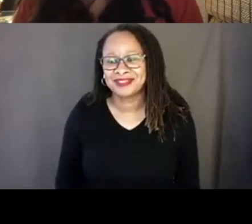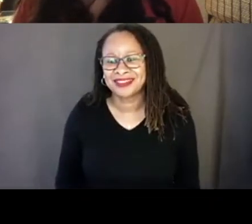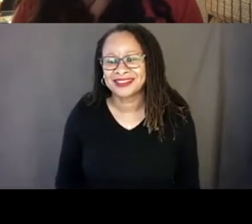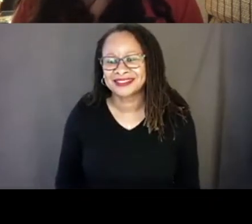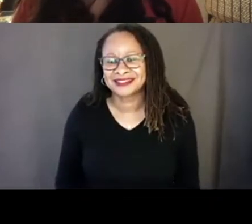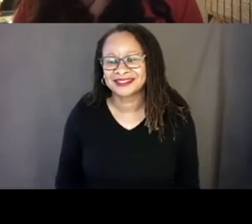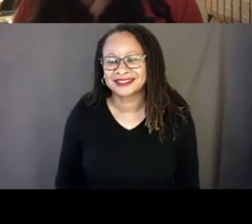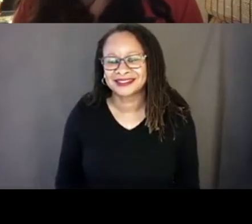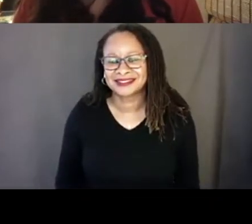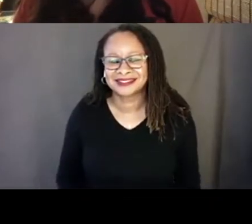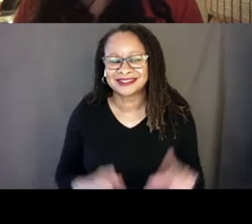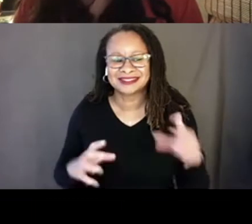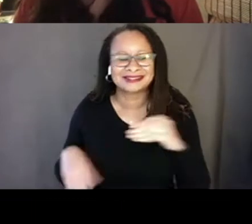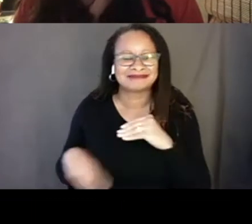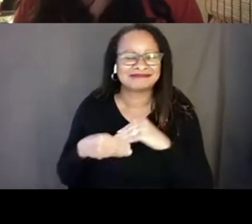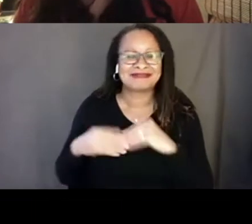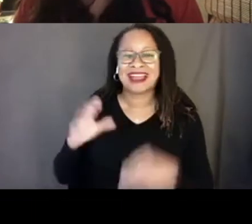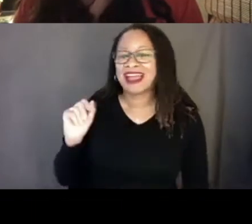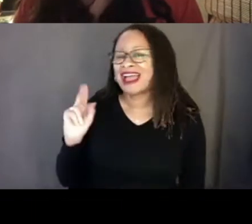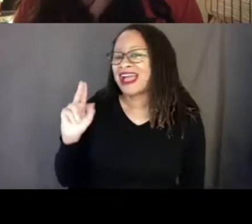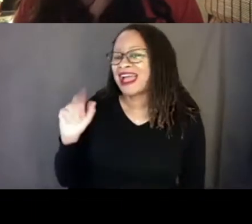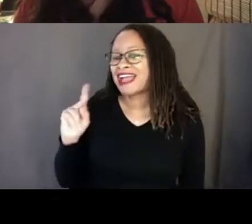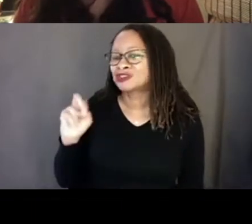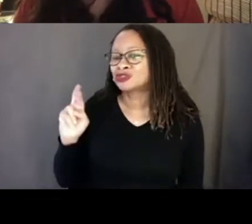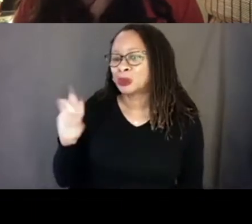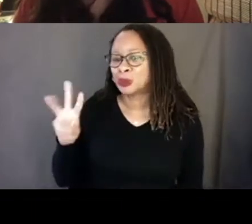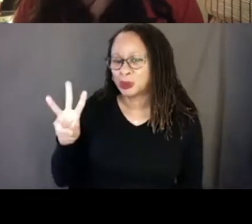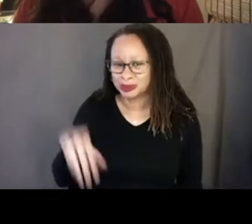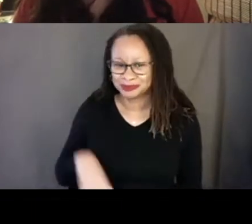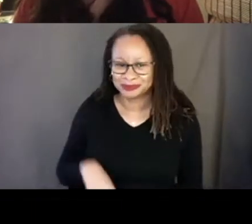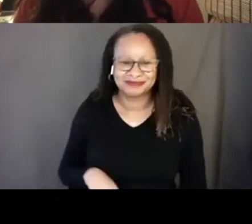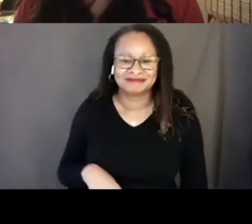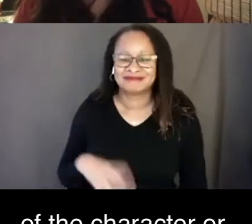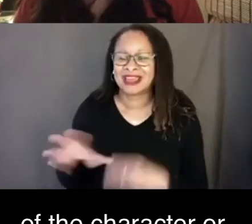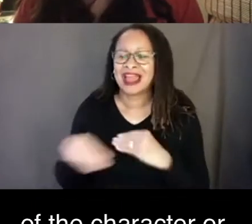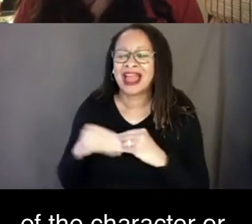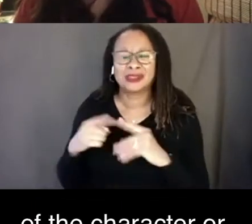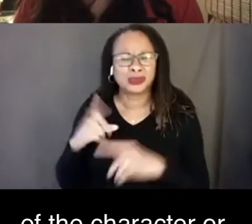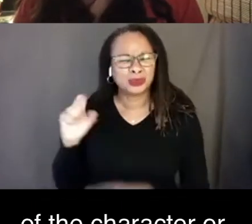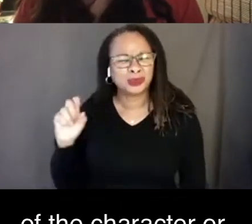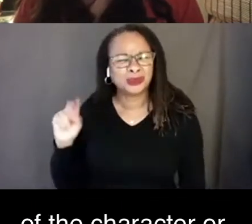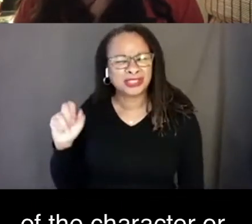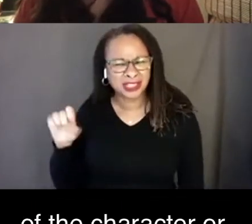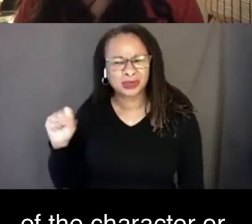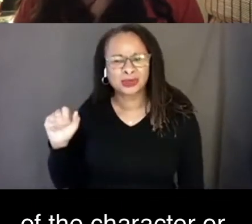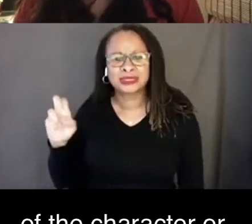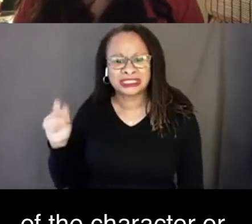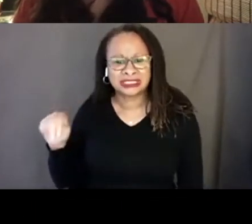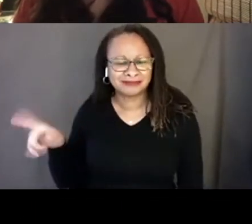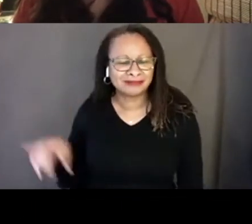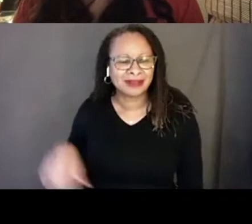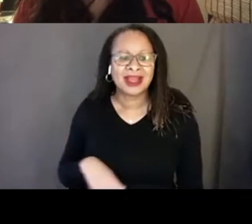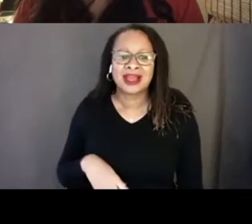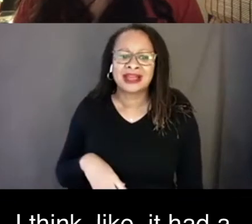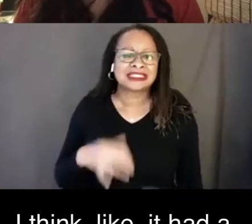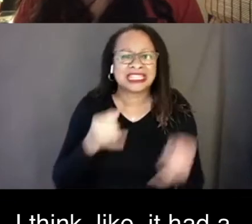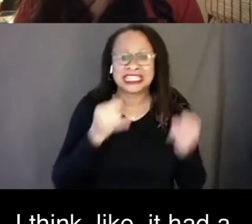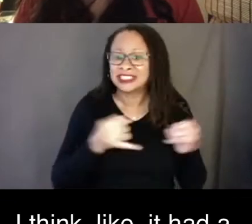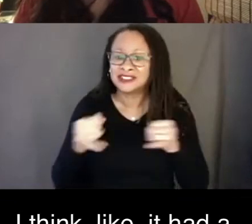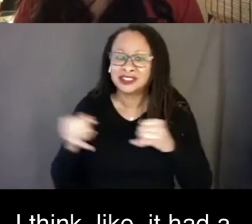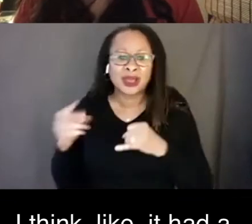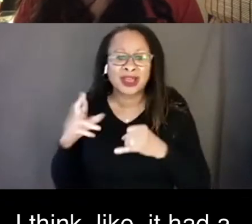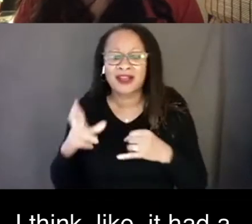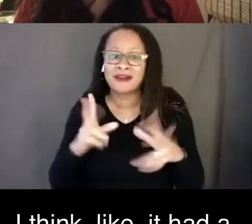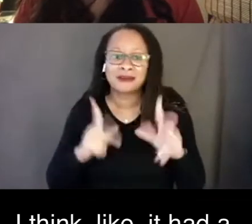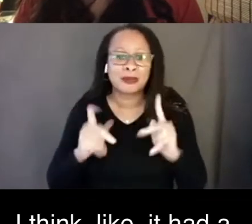Yeah, I piggyback off of what Nasreen was saying in the sense that just the individuality of the character of people with disabilities, like a run, I think like it